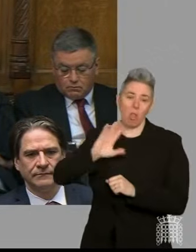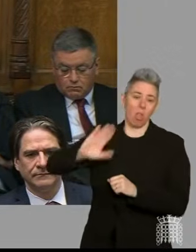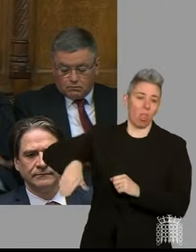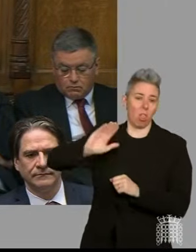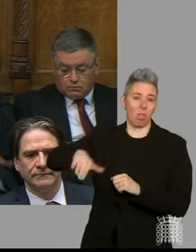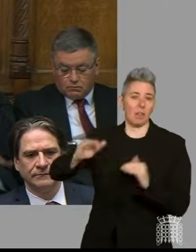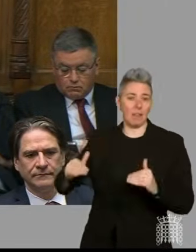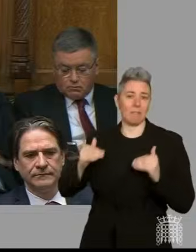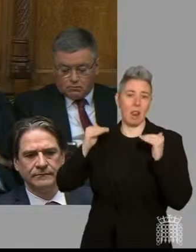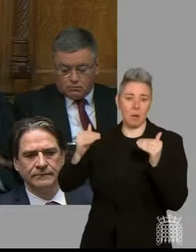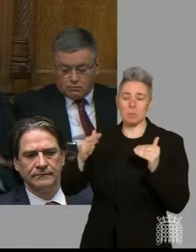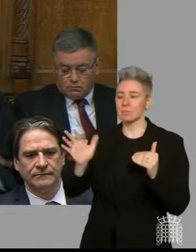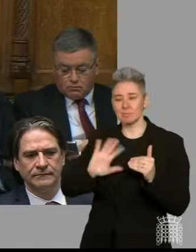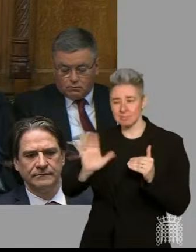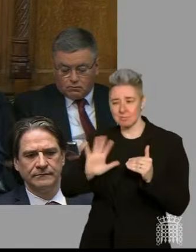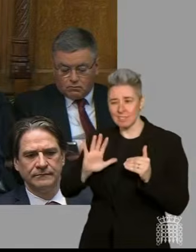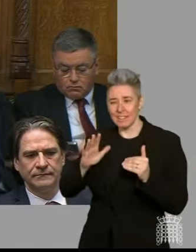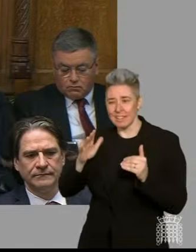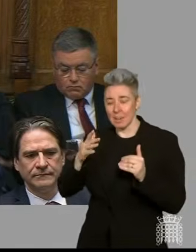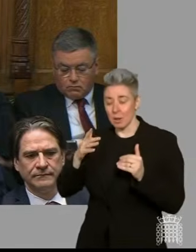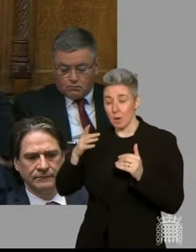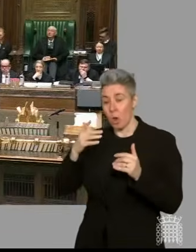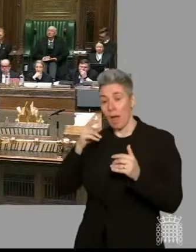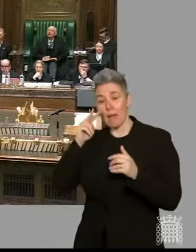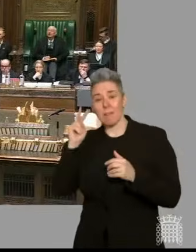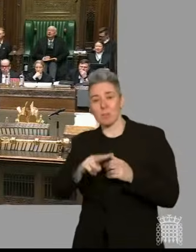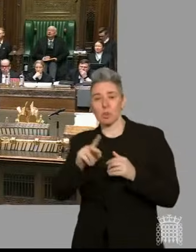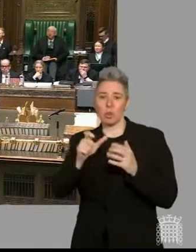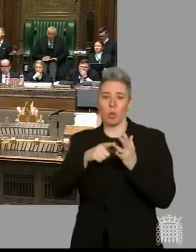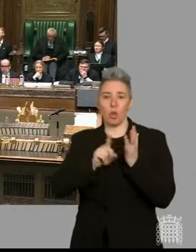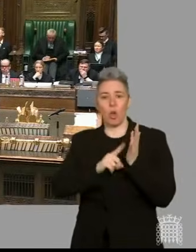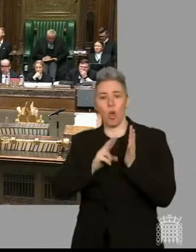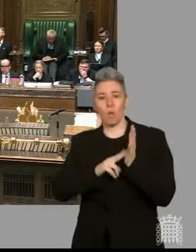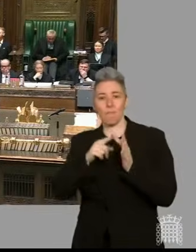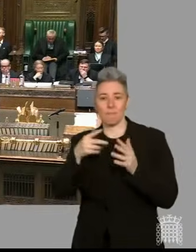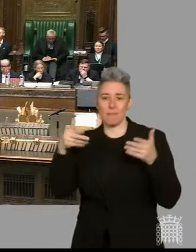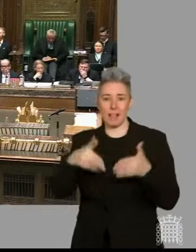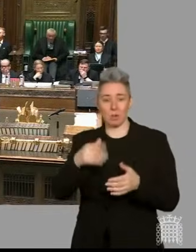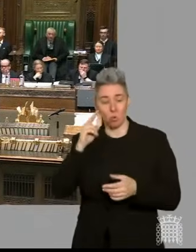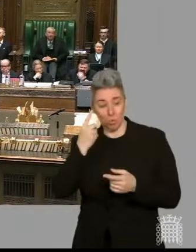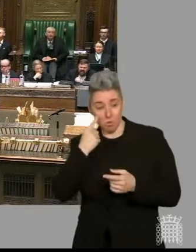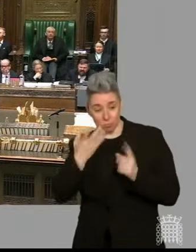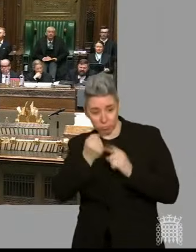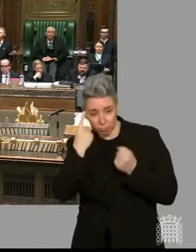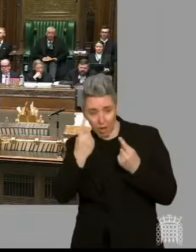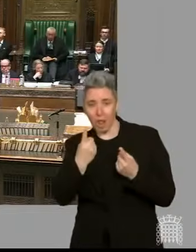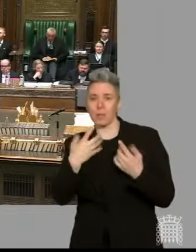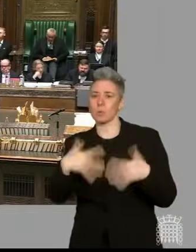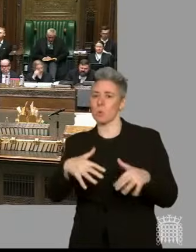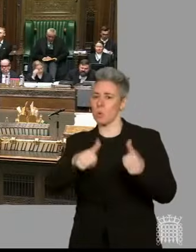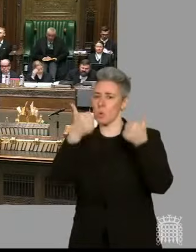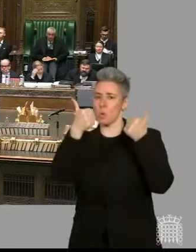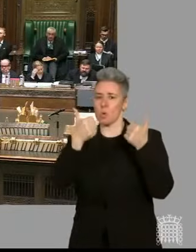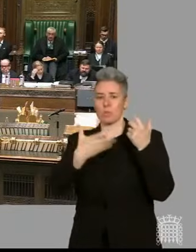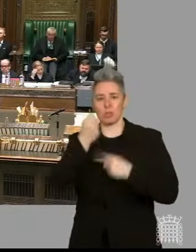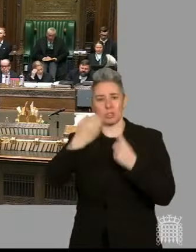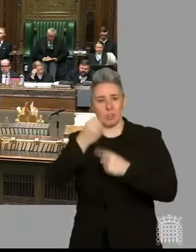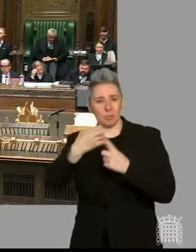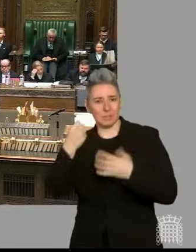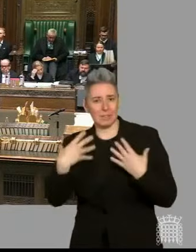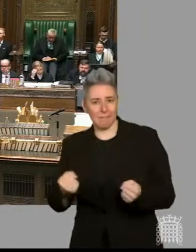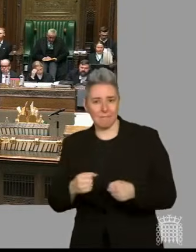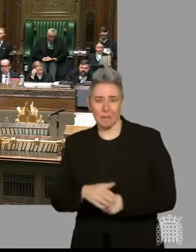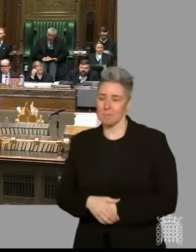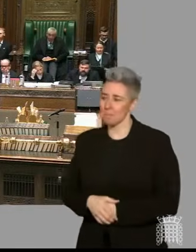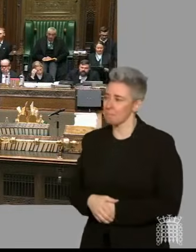to see what a great achievement this government is doing? Deputy Prime Minister. Well, my honourable friend is absolutely right. It's